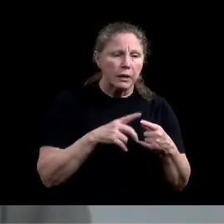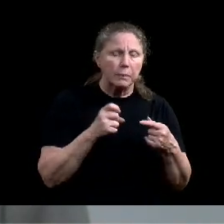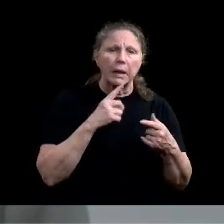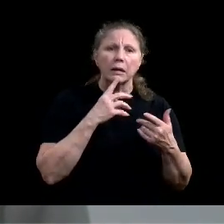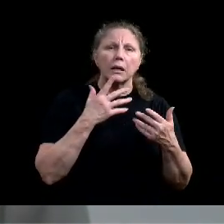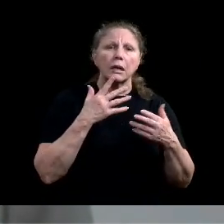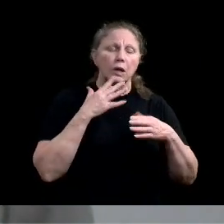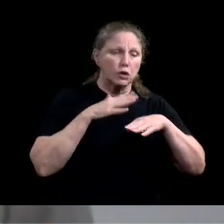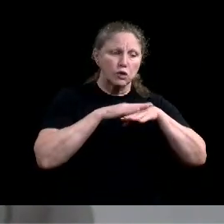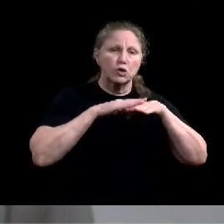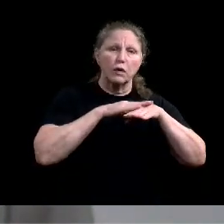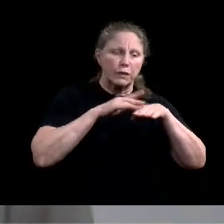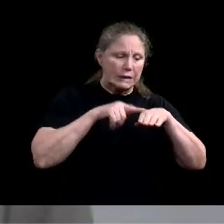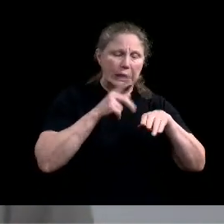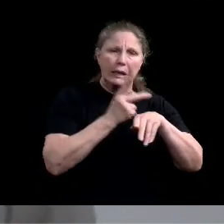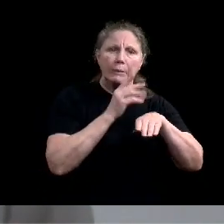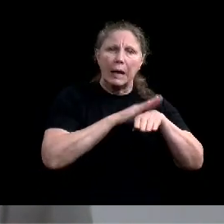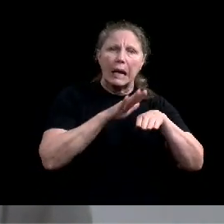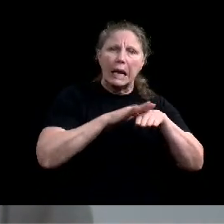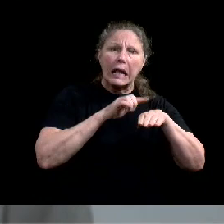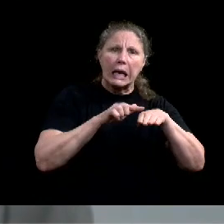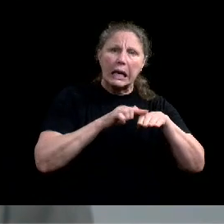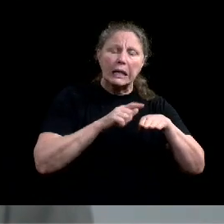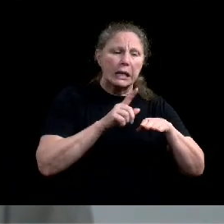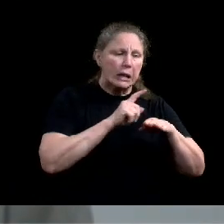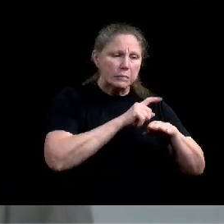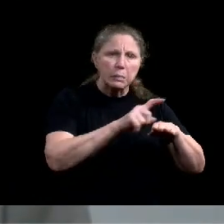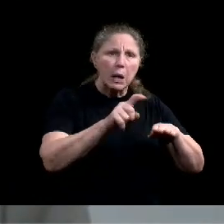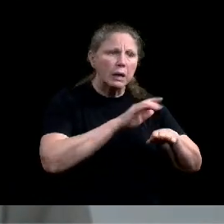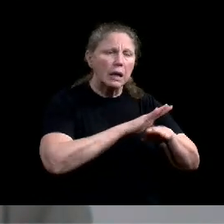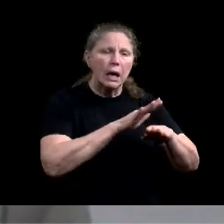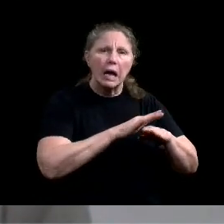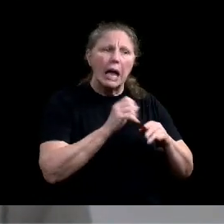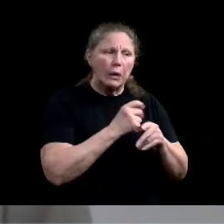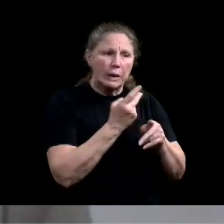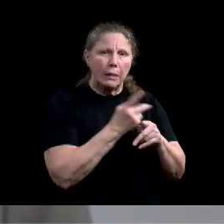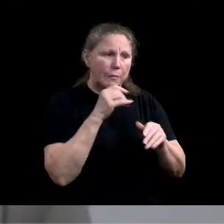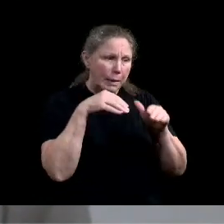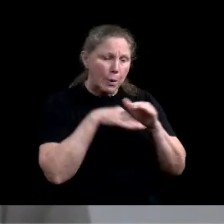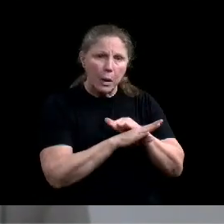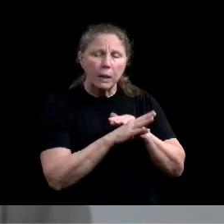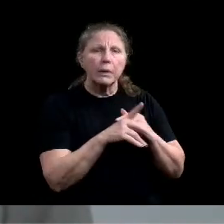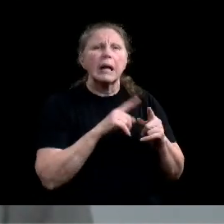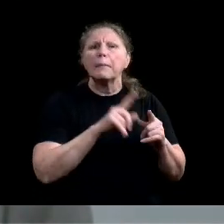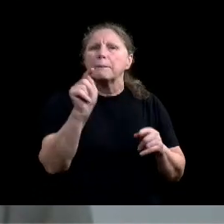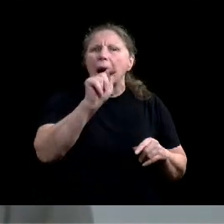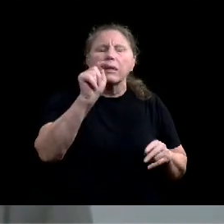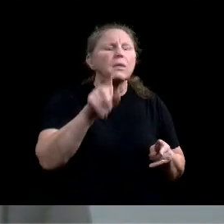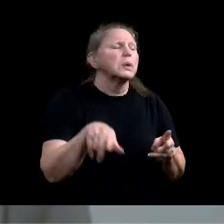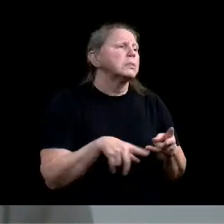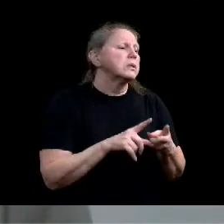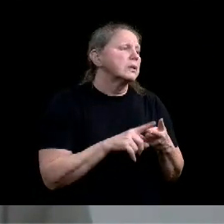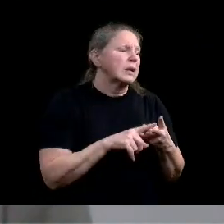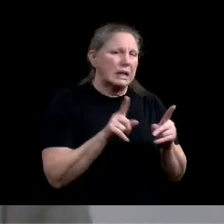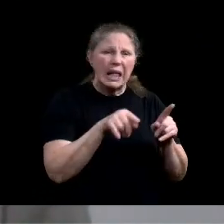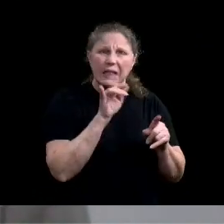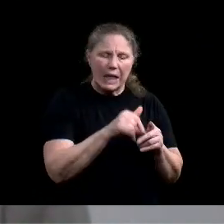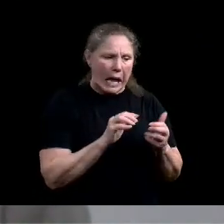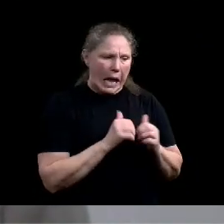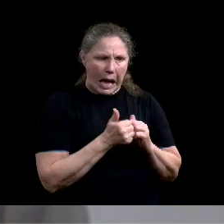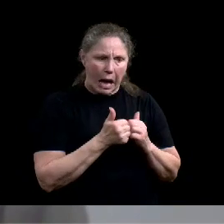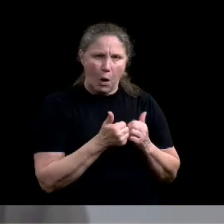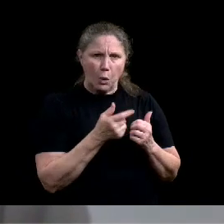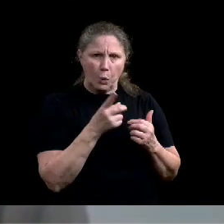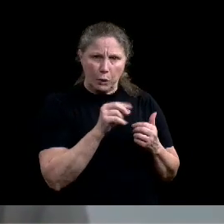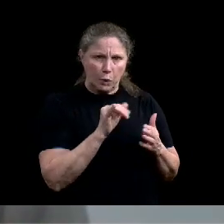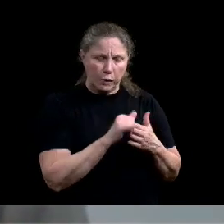decontaminating areas in restrooms and places like that. So, I think people are ready to go,